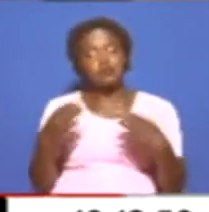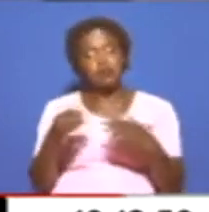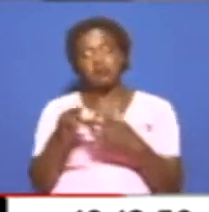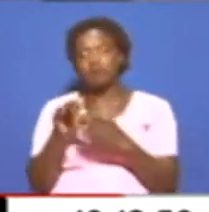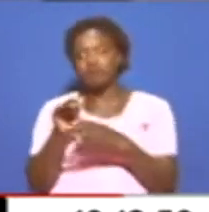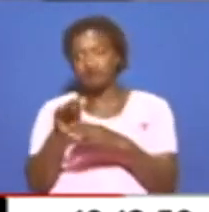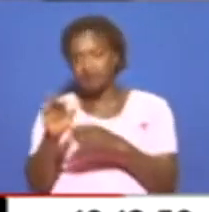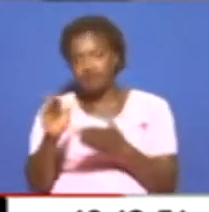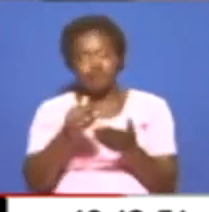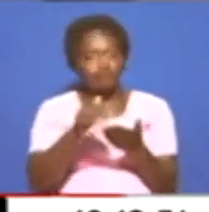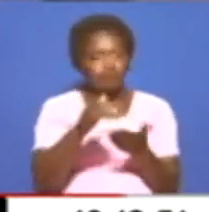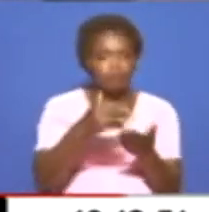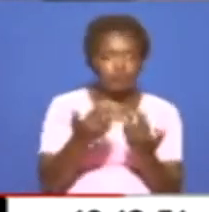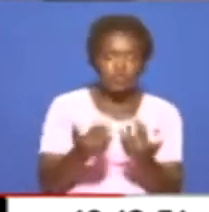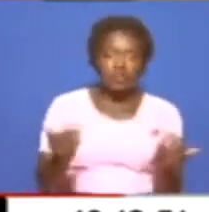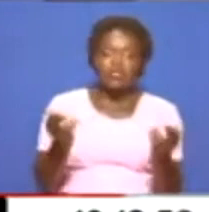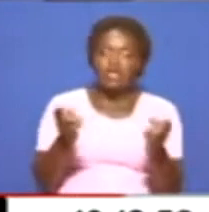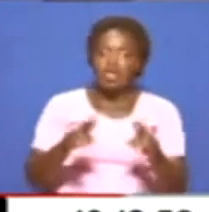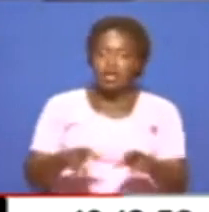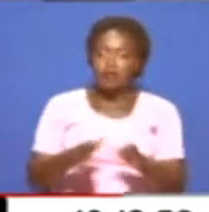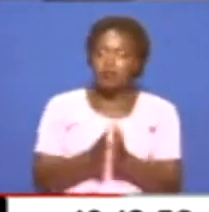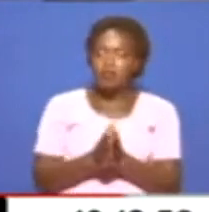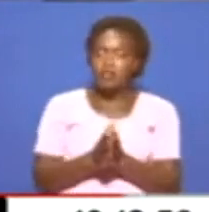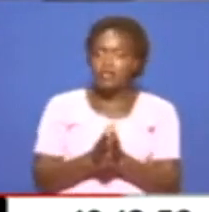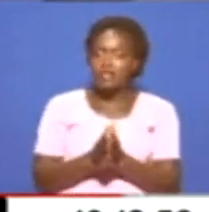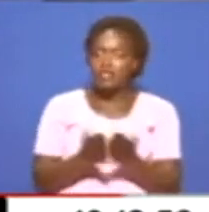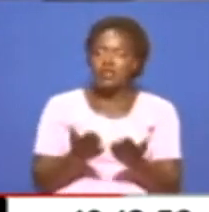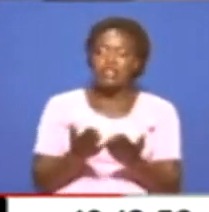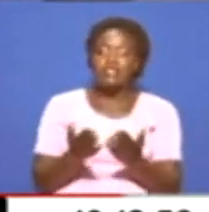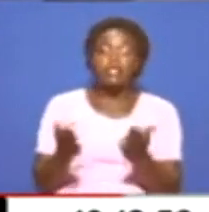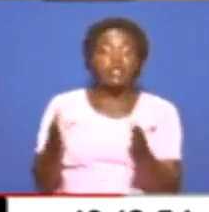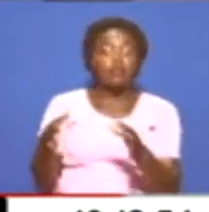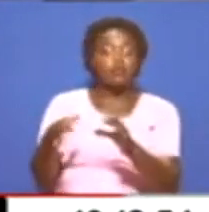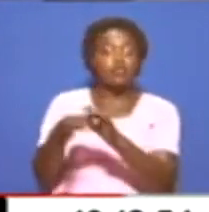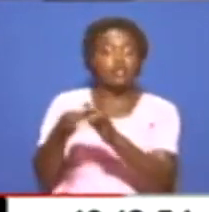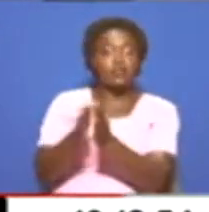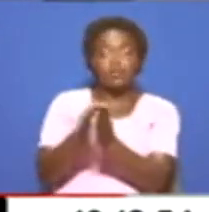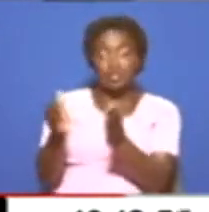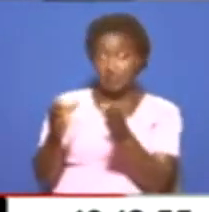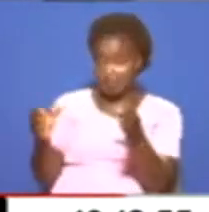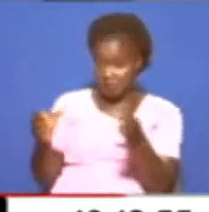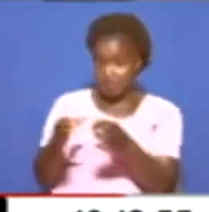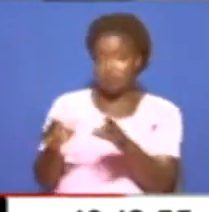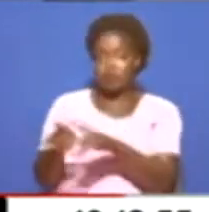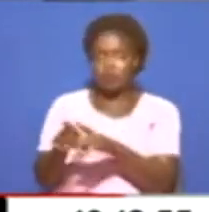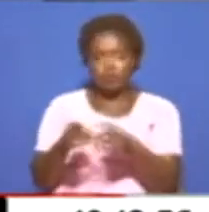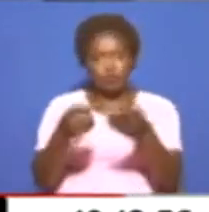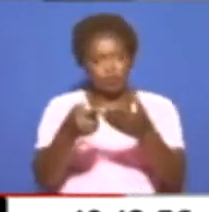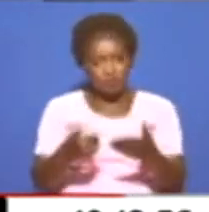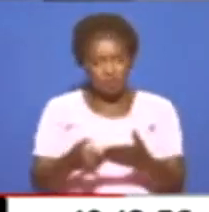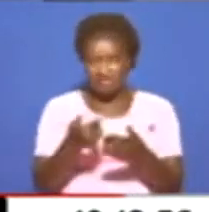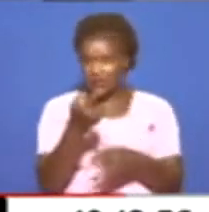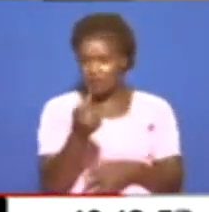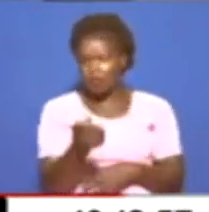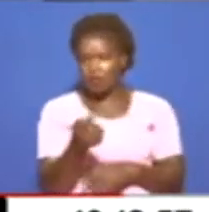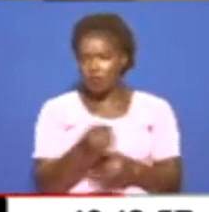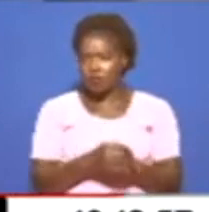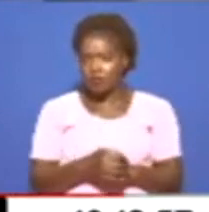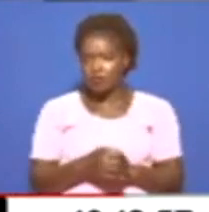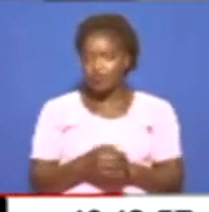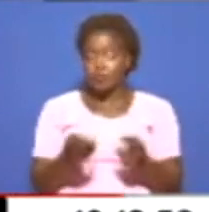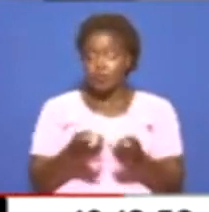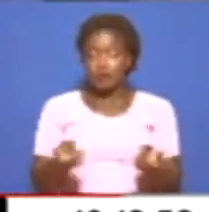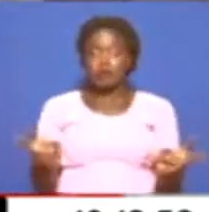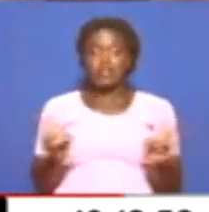have happened. Jubilee is having a dalliance with other parties. We will also be looking at that. But my panel